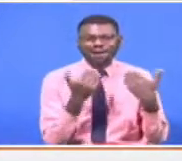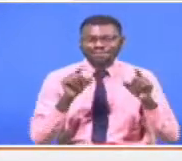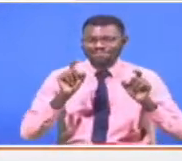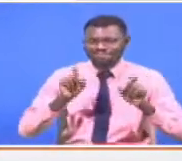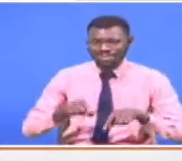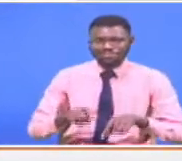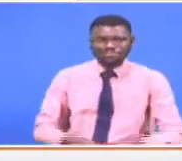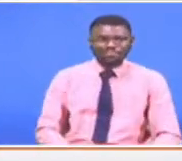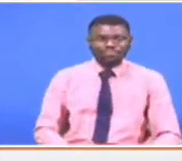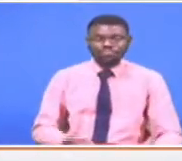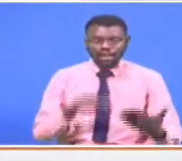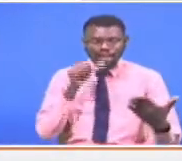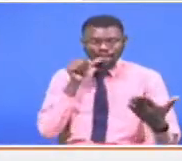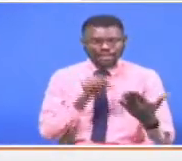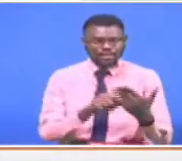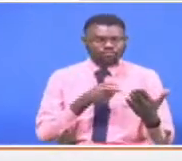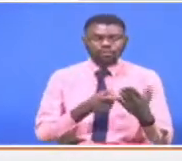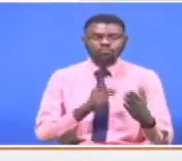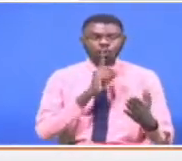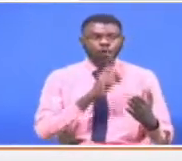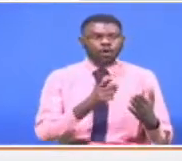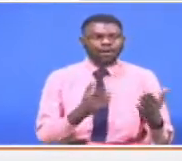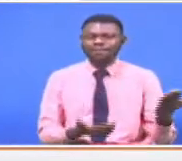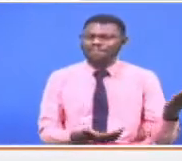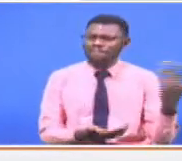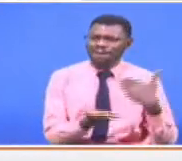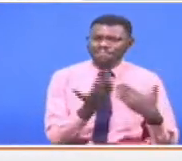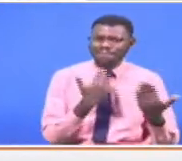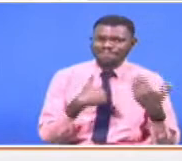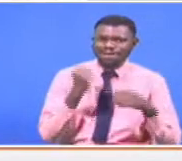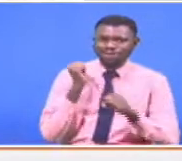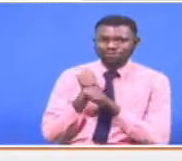has authorized them to come back on duty.